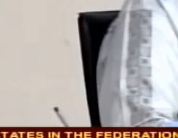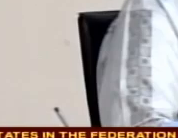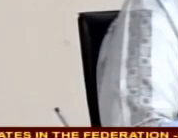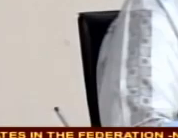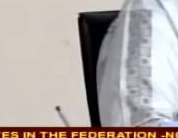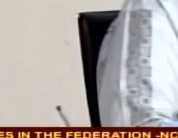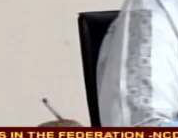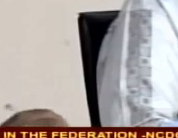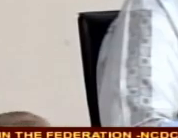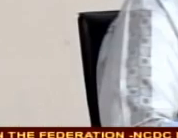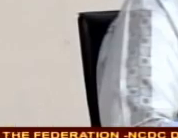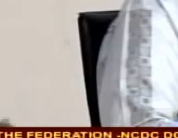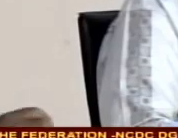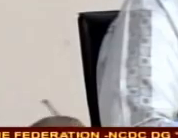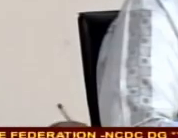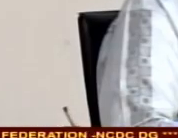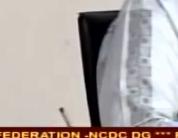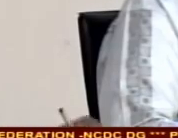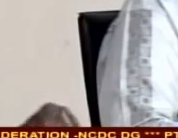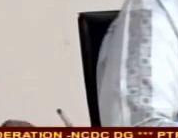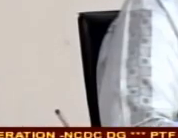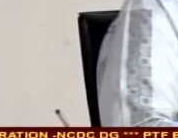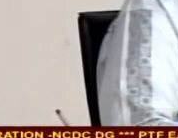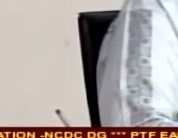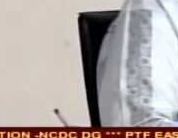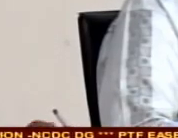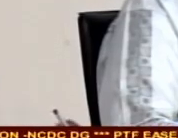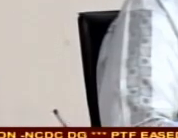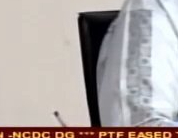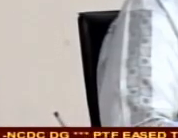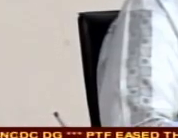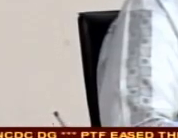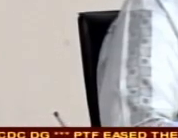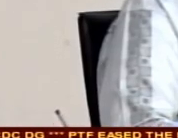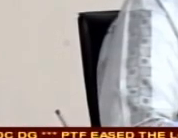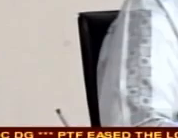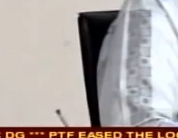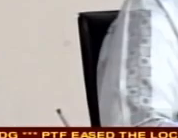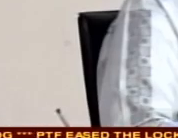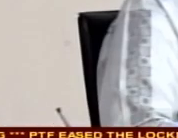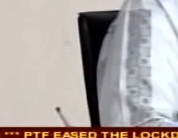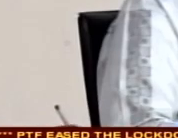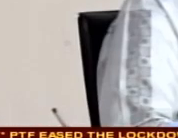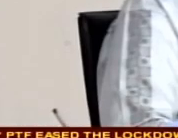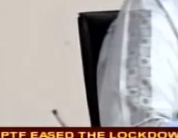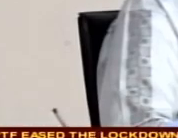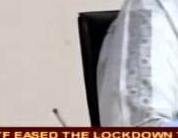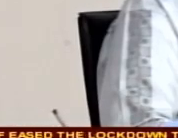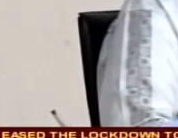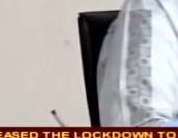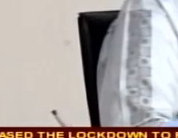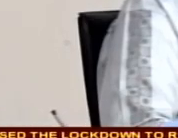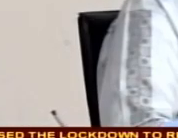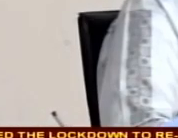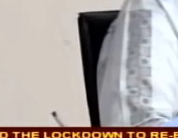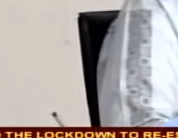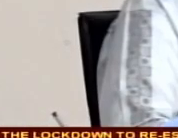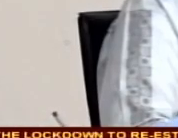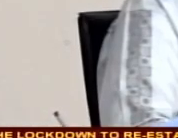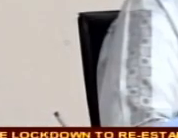exploring, why are we not approaching the Ethiopian Airways, which they have already had agreement with, they have return